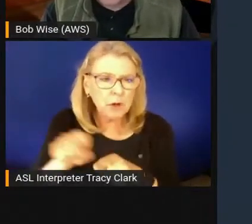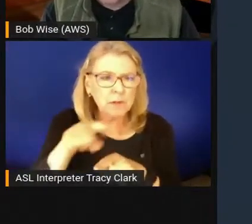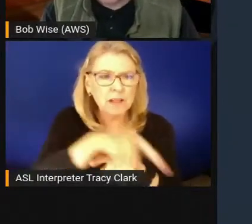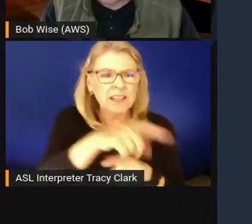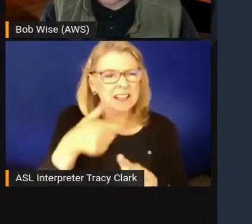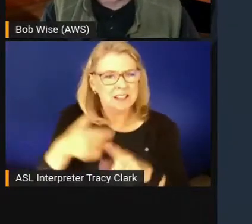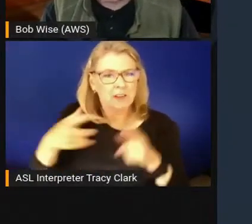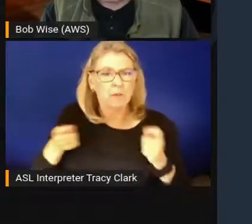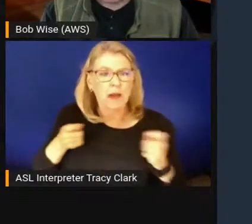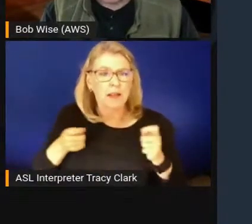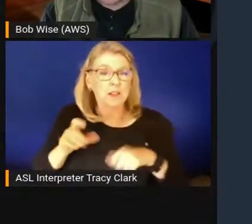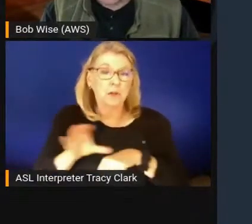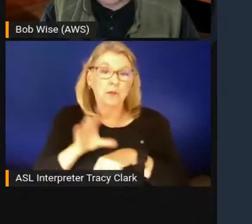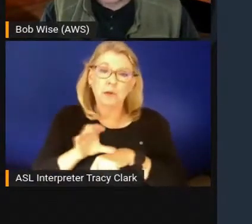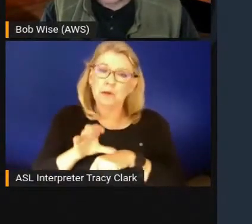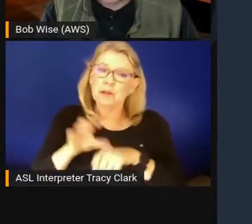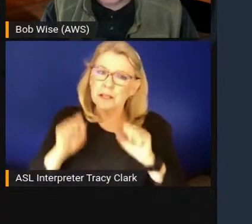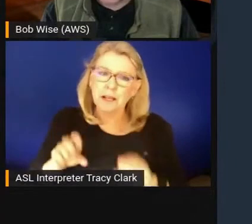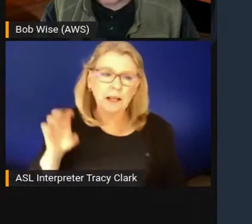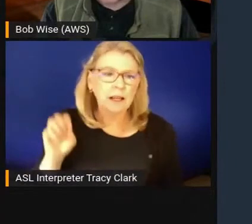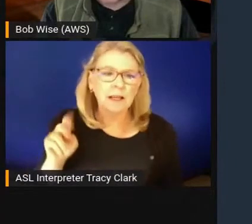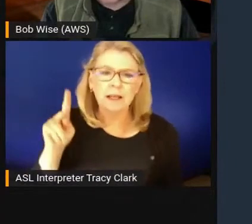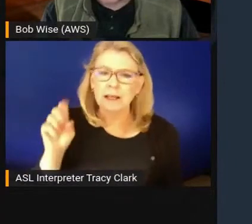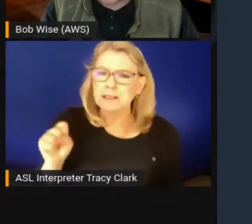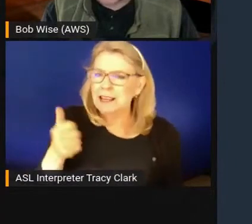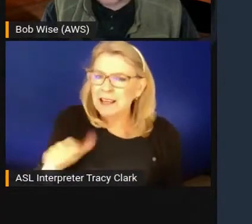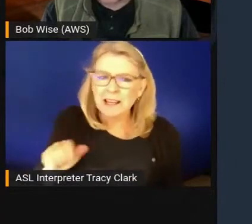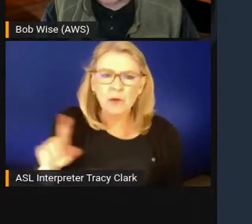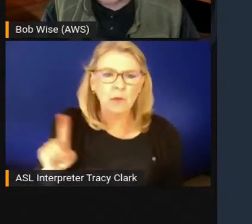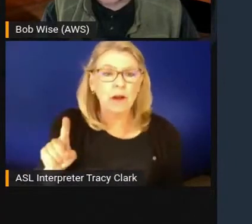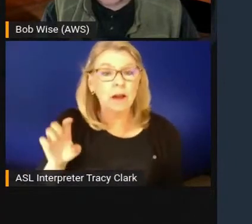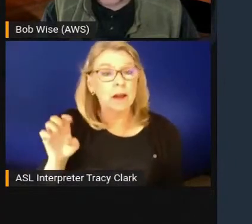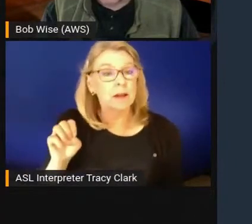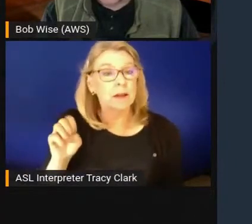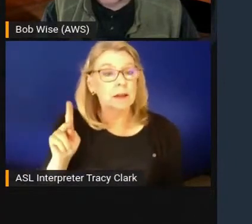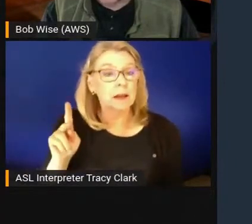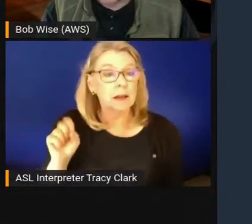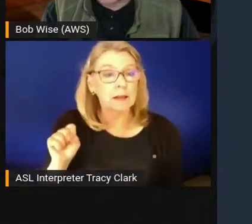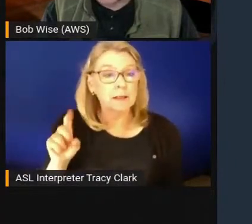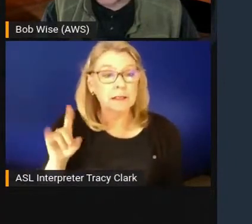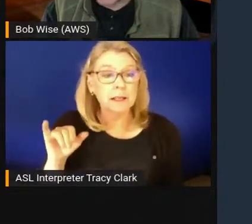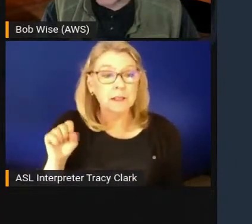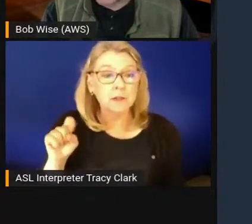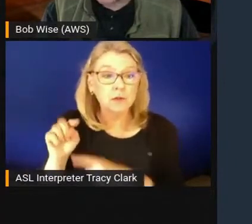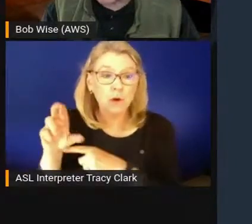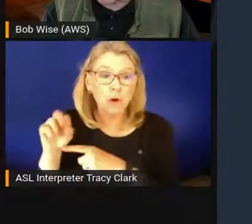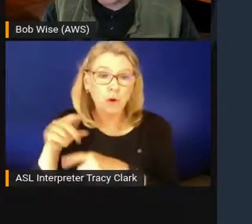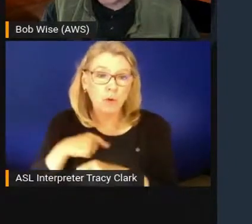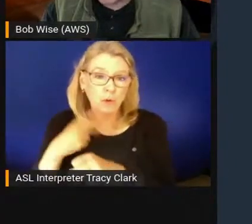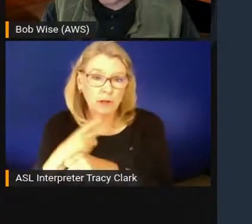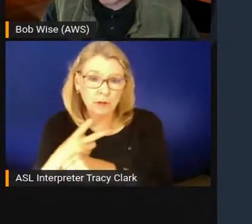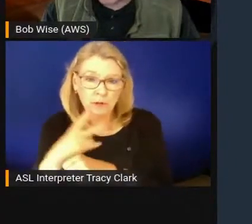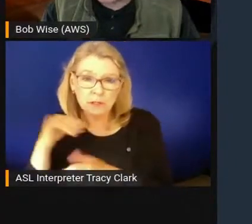Anywhere. With EKS Distro, we open source the Kubernetes version that Amazon uses for